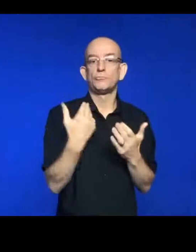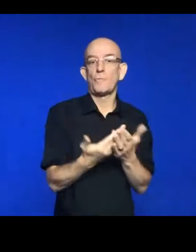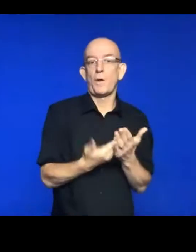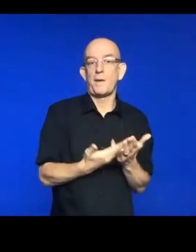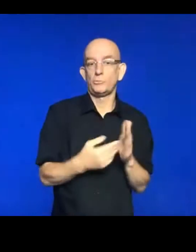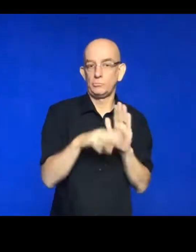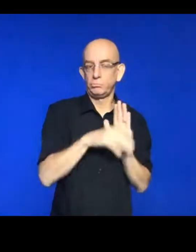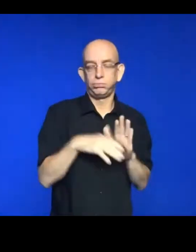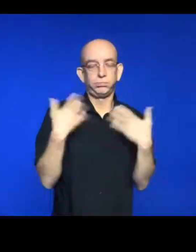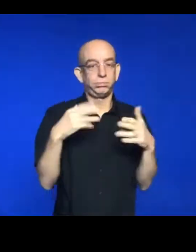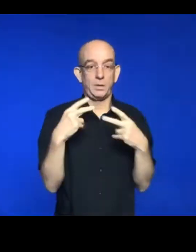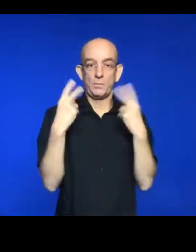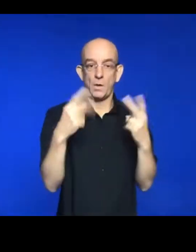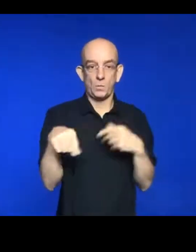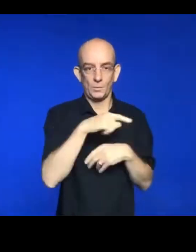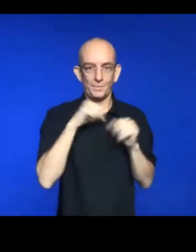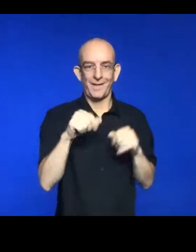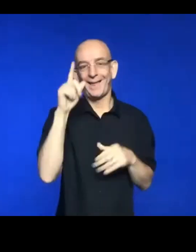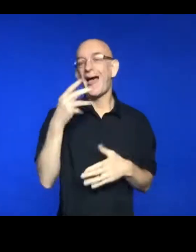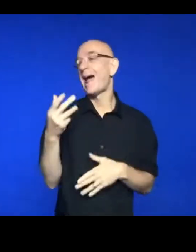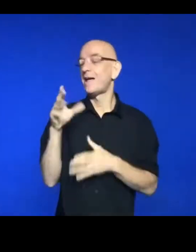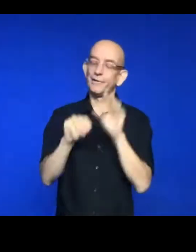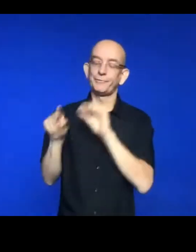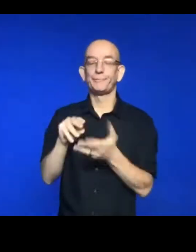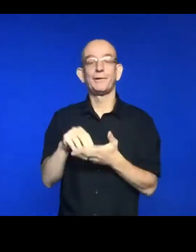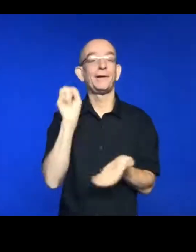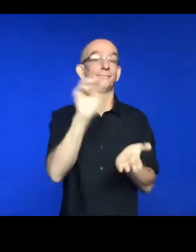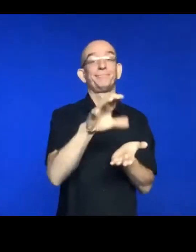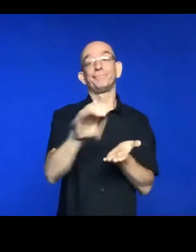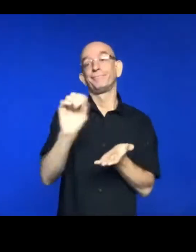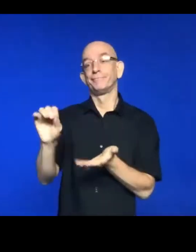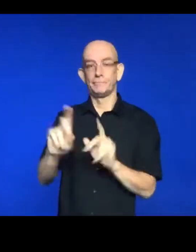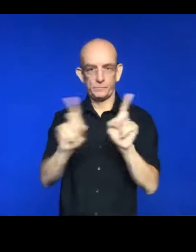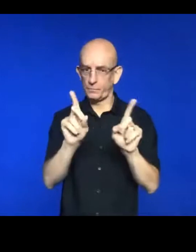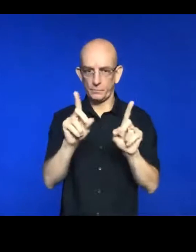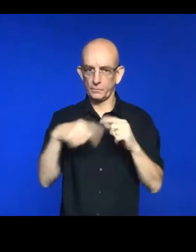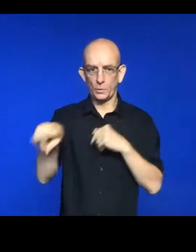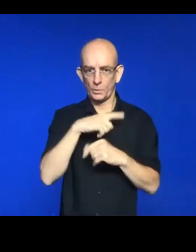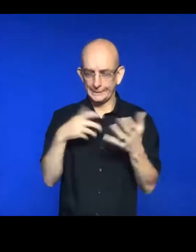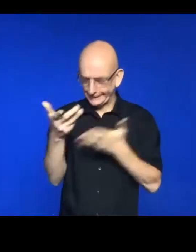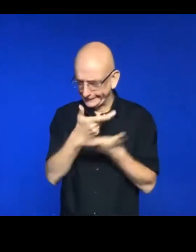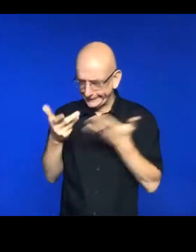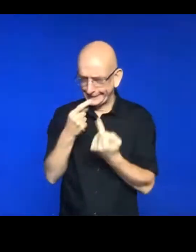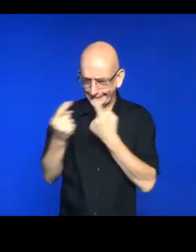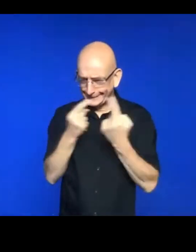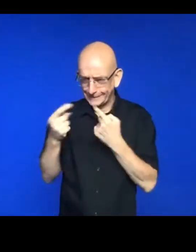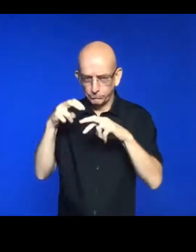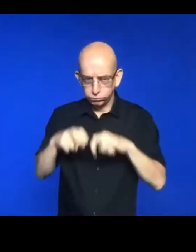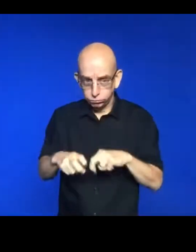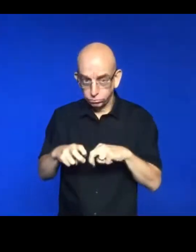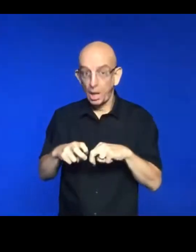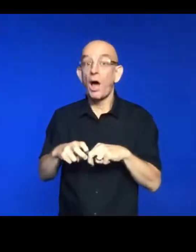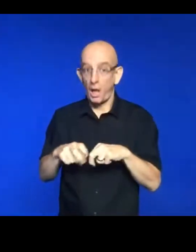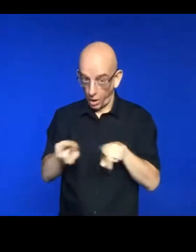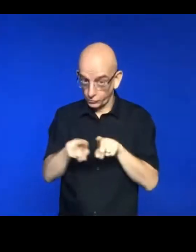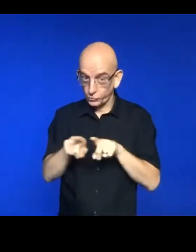including persons with disabilities in this in the response to COVID-19 is to